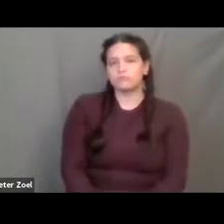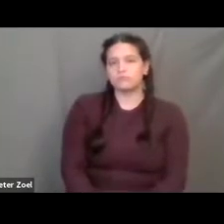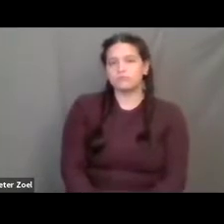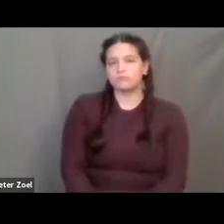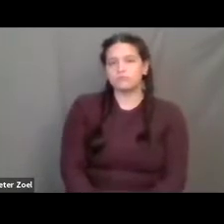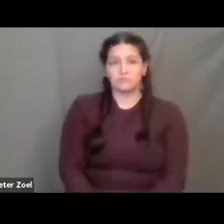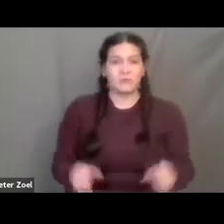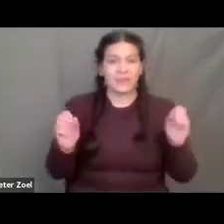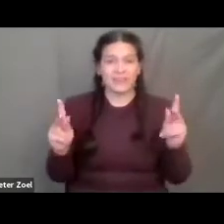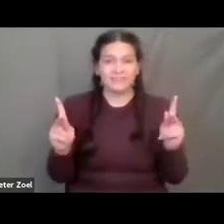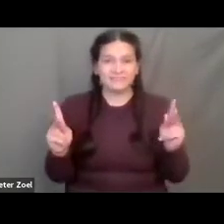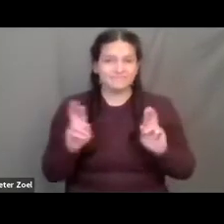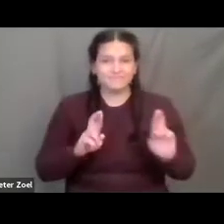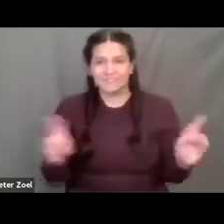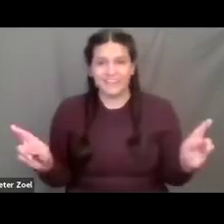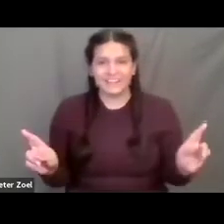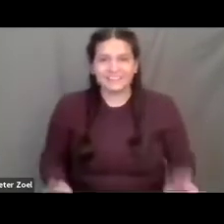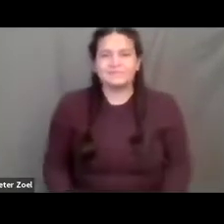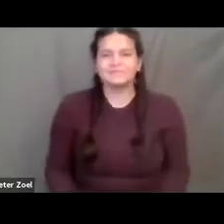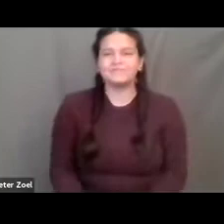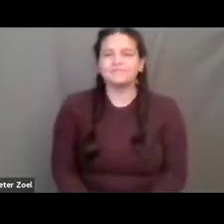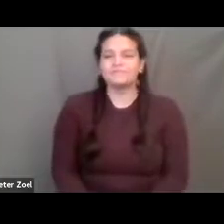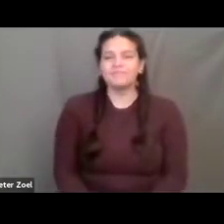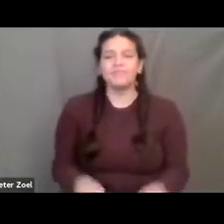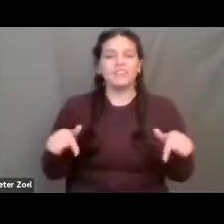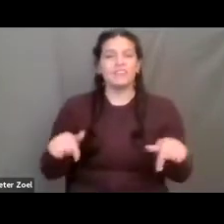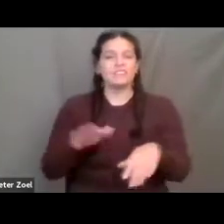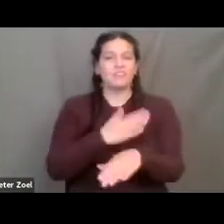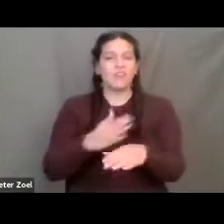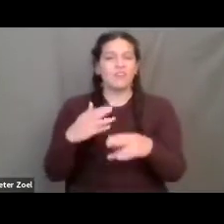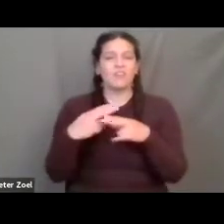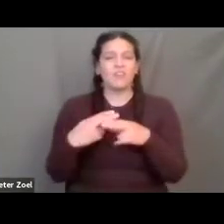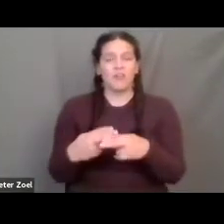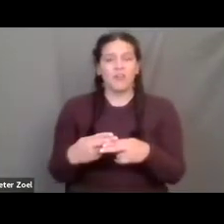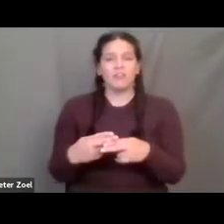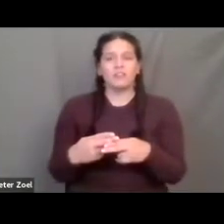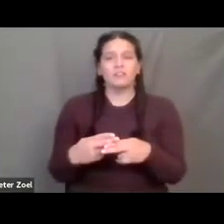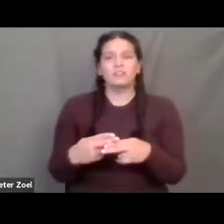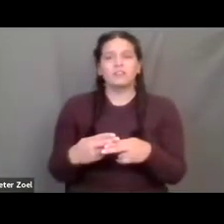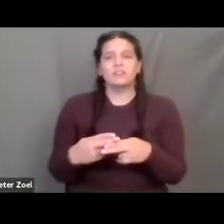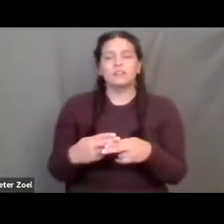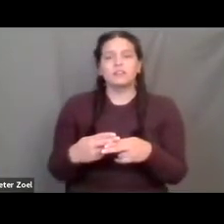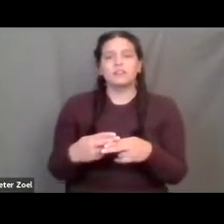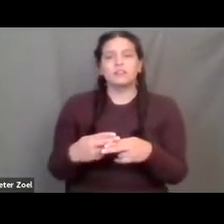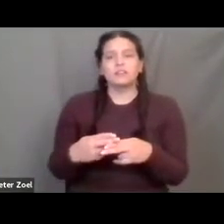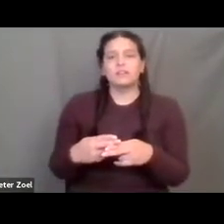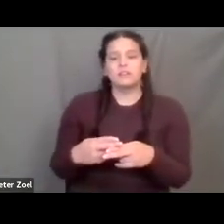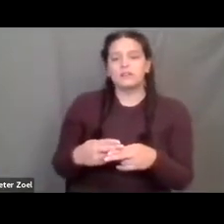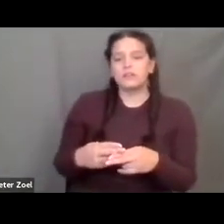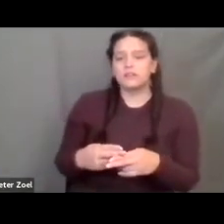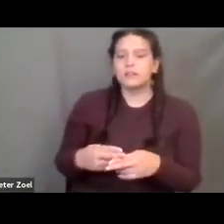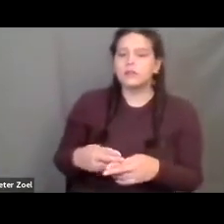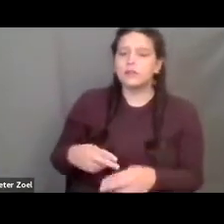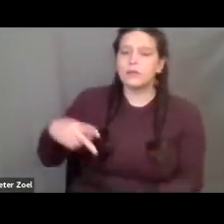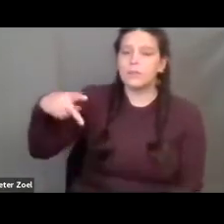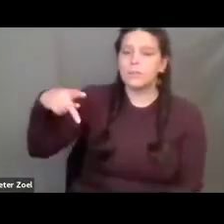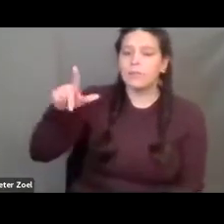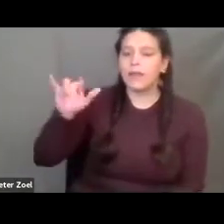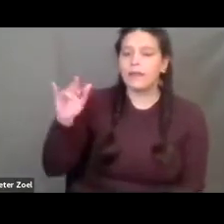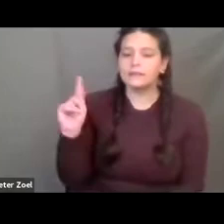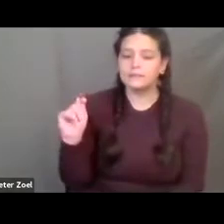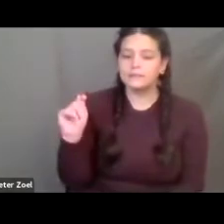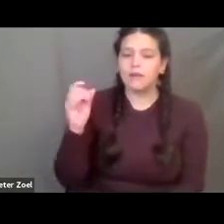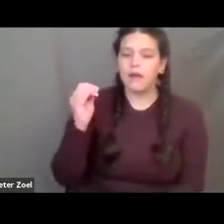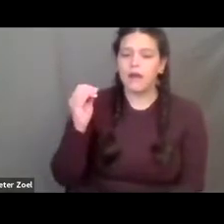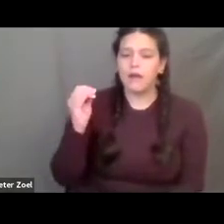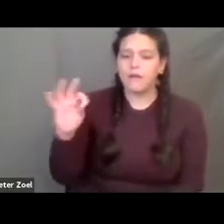All right. This is a song called. This is an instrumental. It's called "Plight of Canoe." It means actually